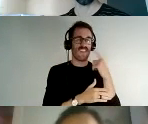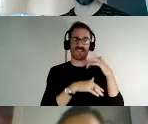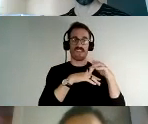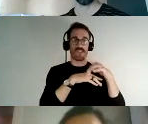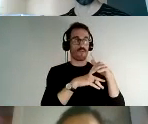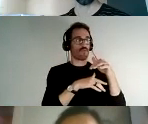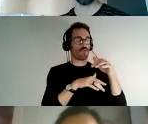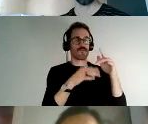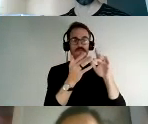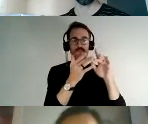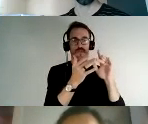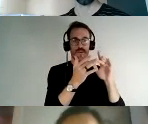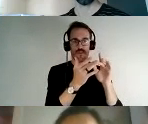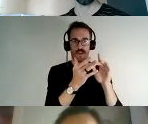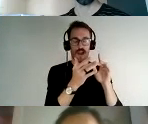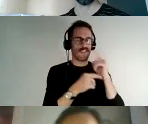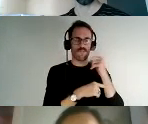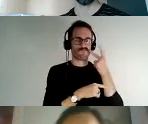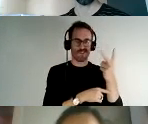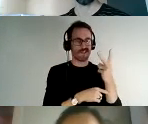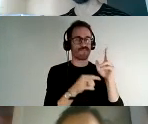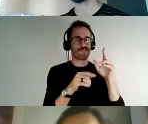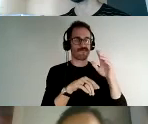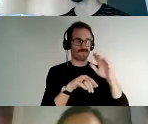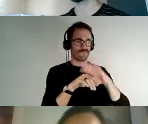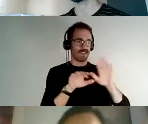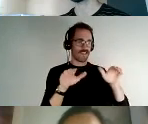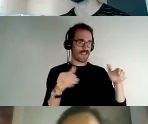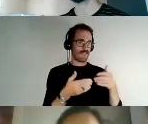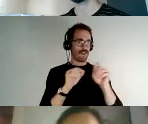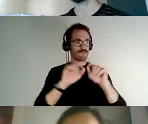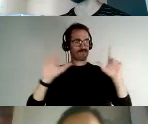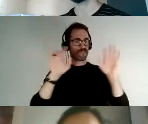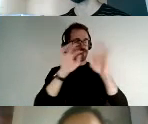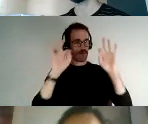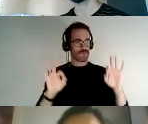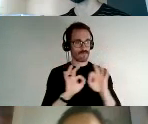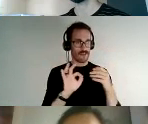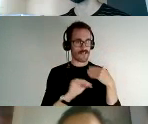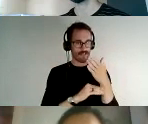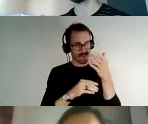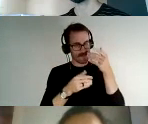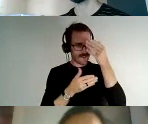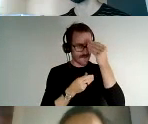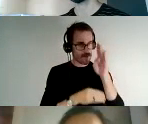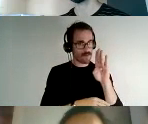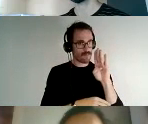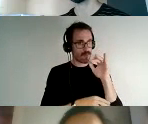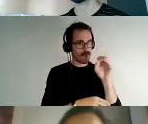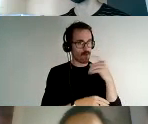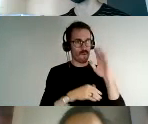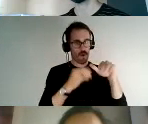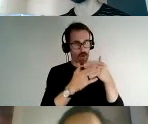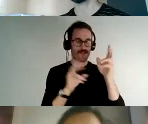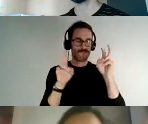available on, well, you have seen it on the invite or the registration form. So look at his full bio there for all the hats that